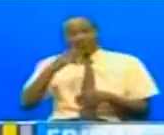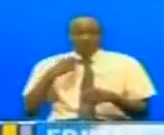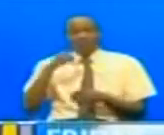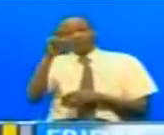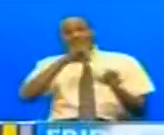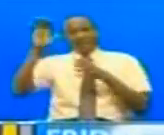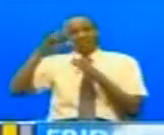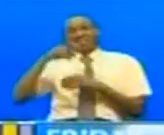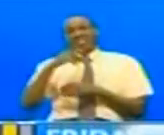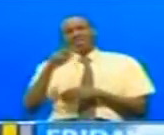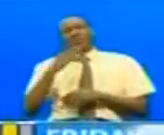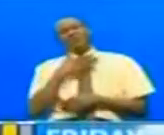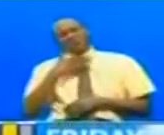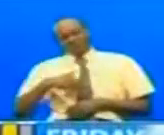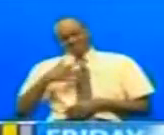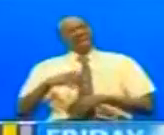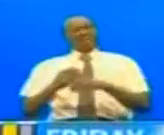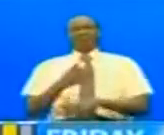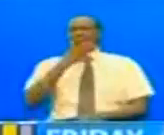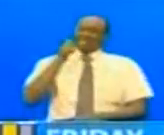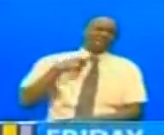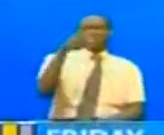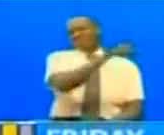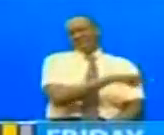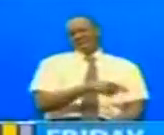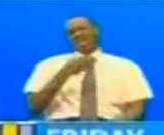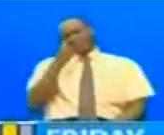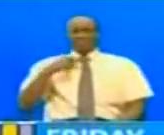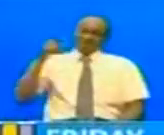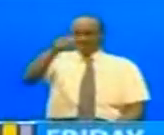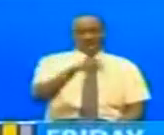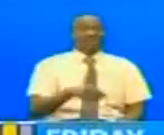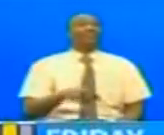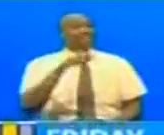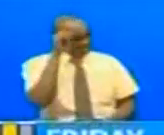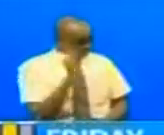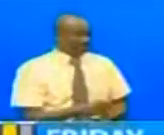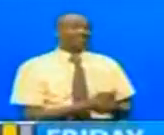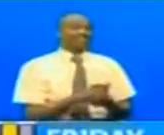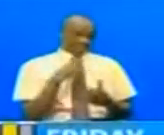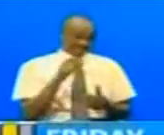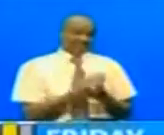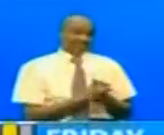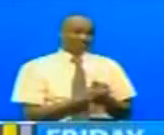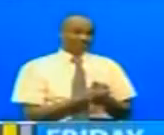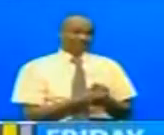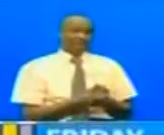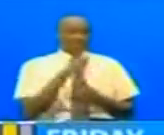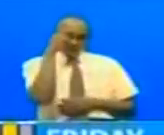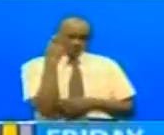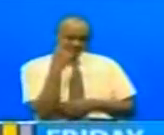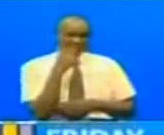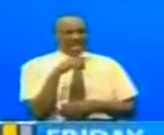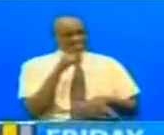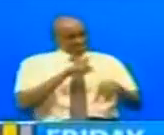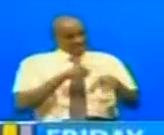parliament and the proceedings, and you feel like, no, if I was there, I would have done this differently? Yeah, I could have done better. What exactly? Because at